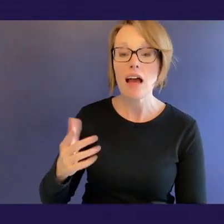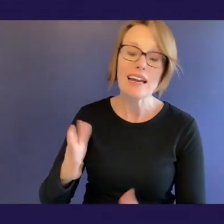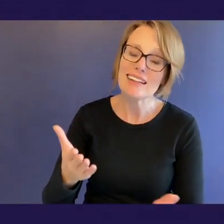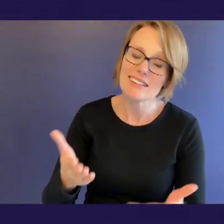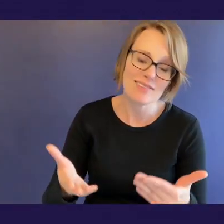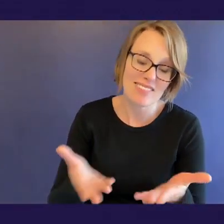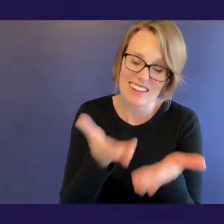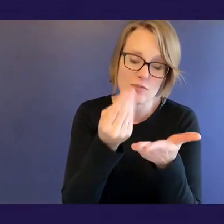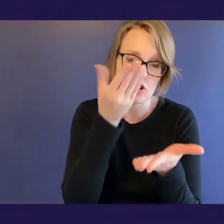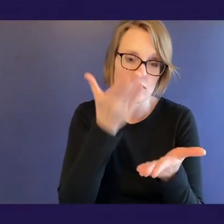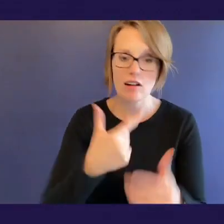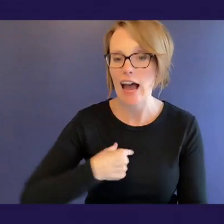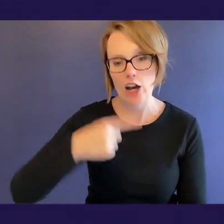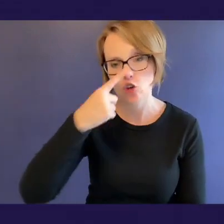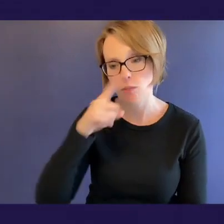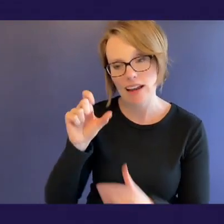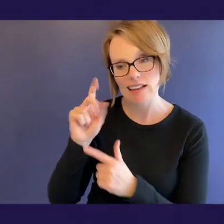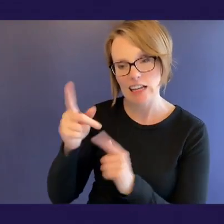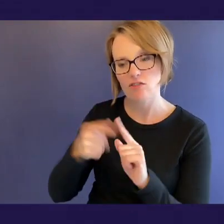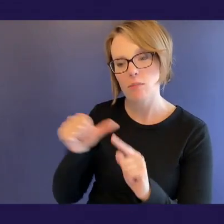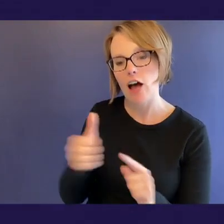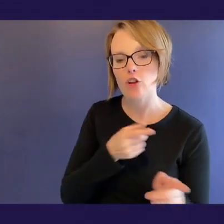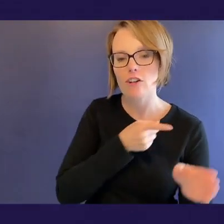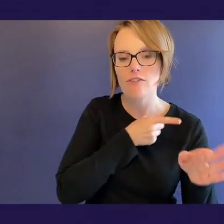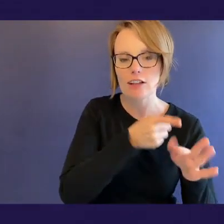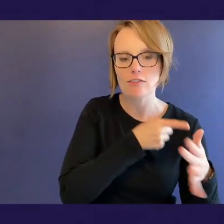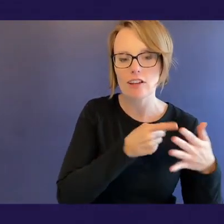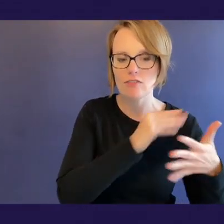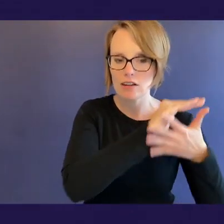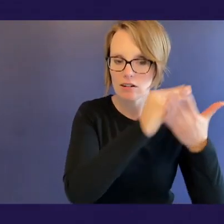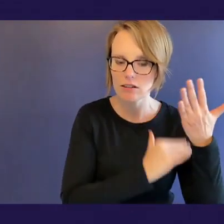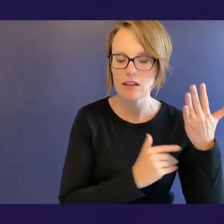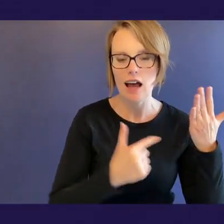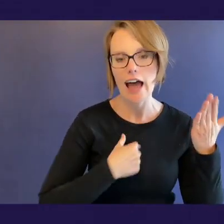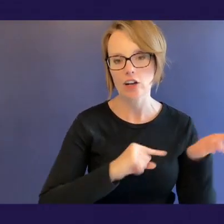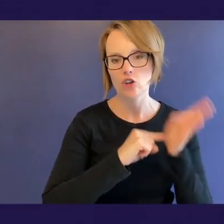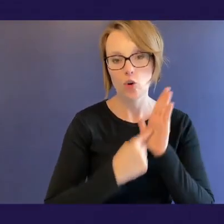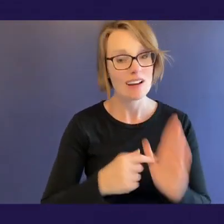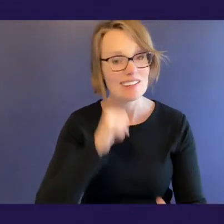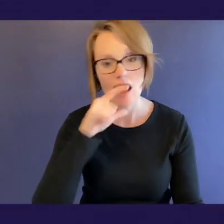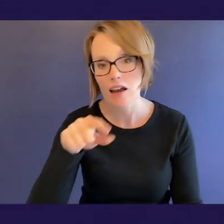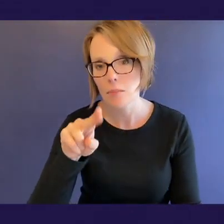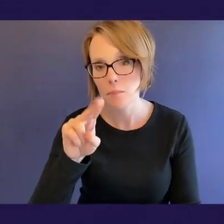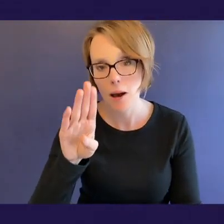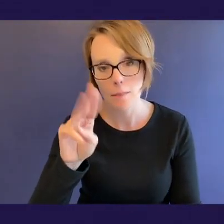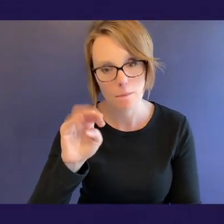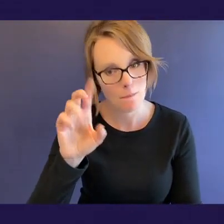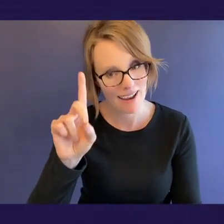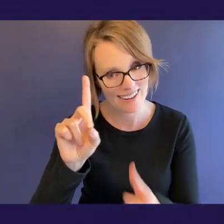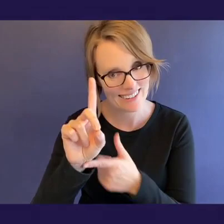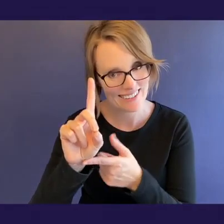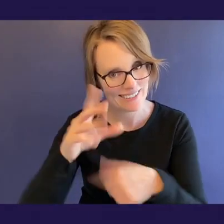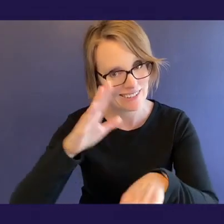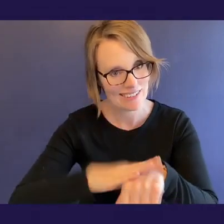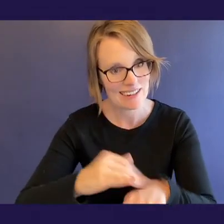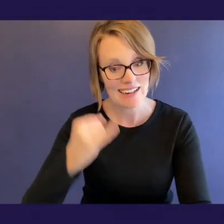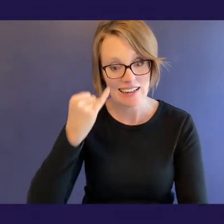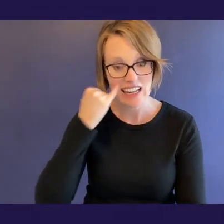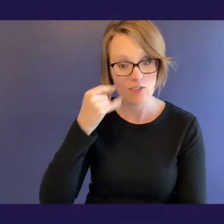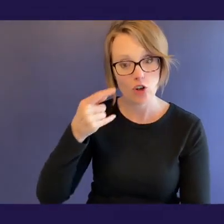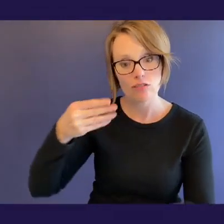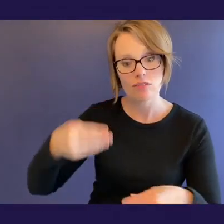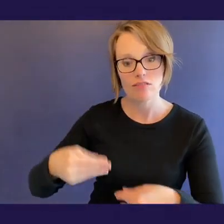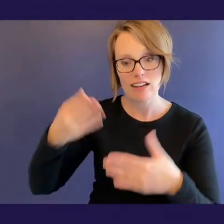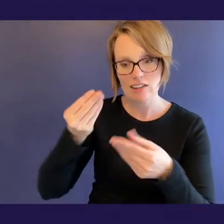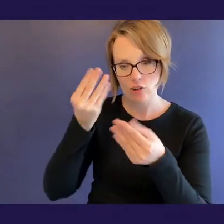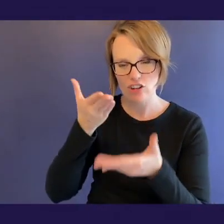links later from other fields. It's not in PubMed, so if that's where you're going for your information, you're not going to find a lot except for more Twitter